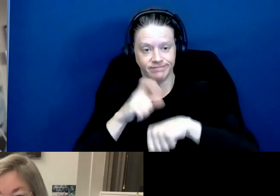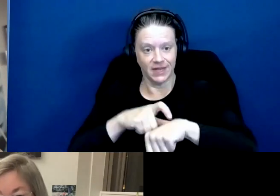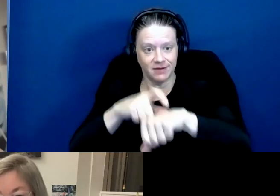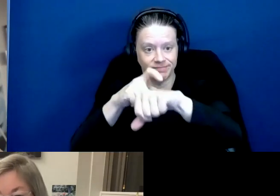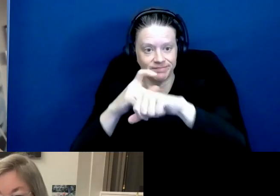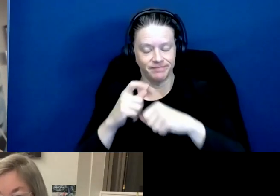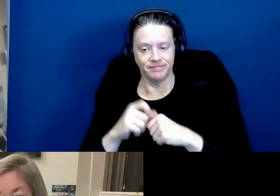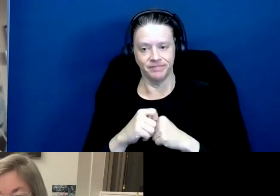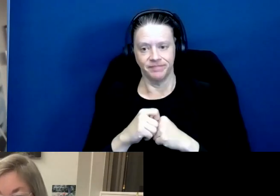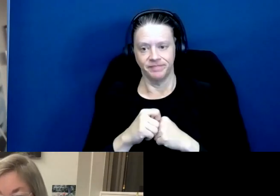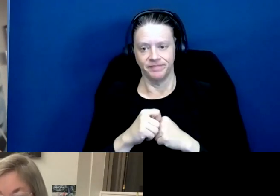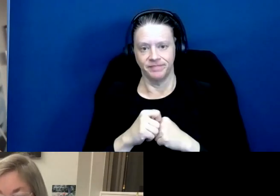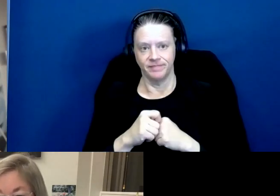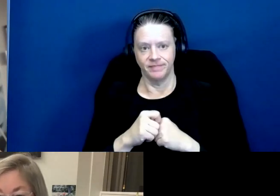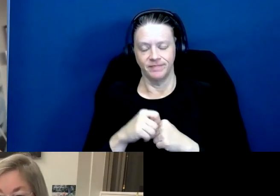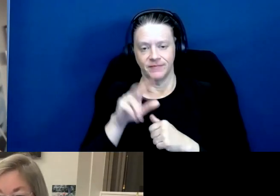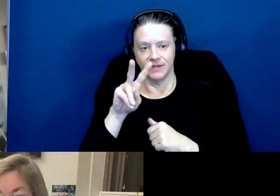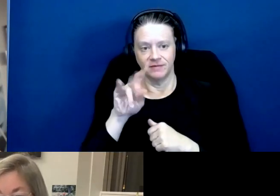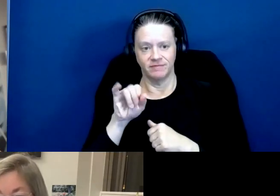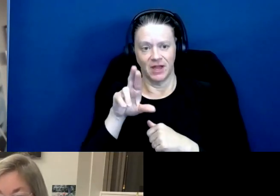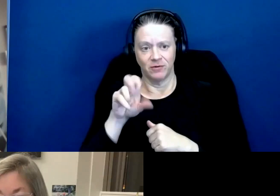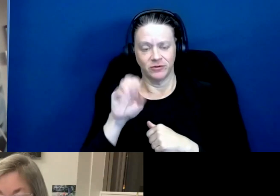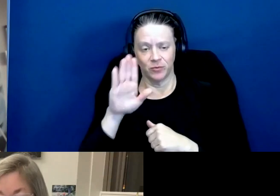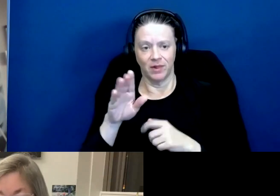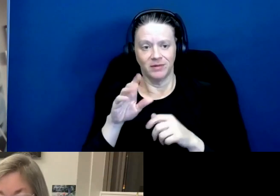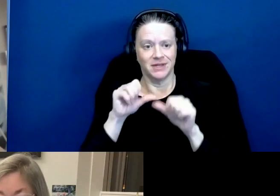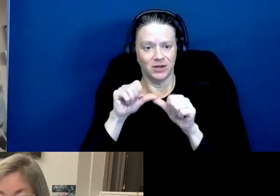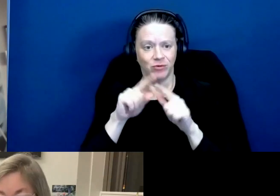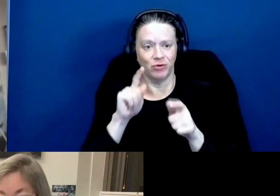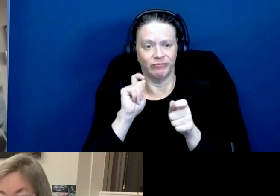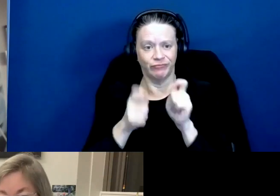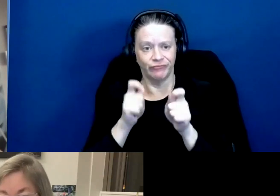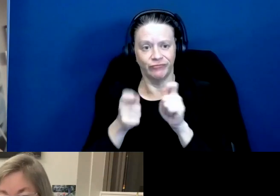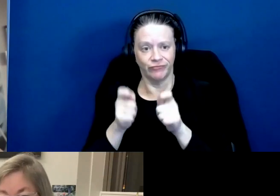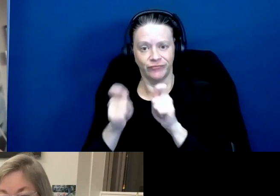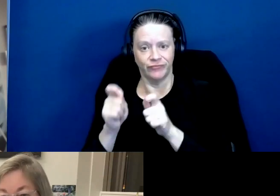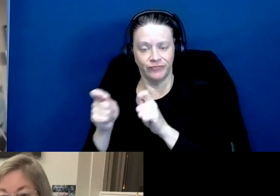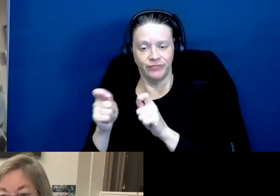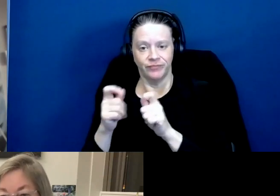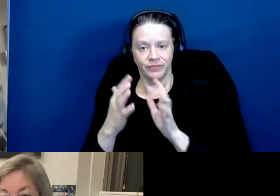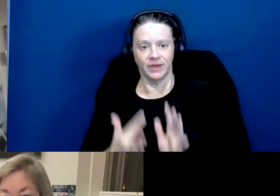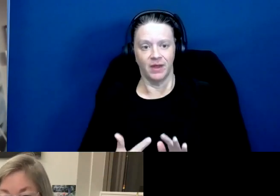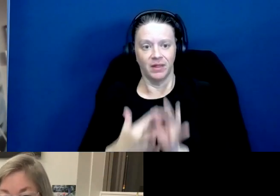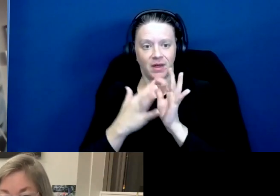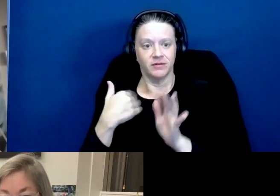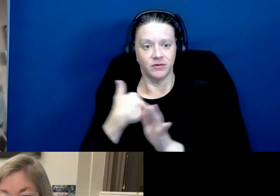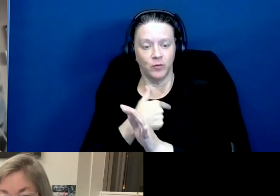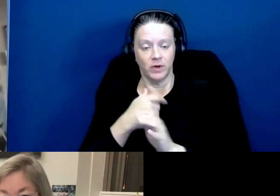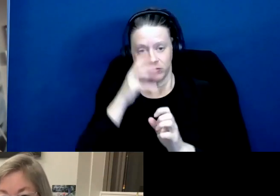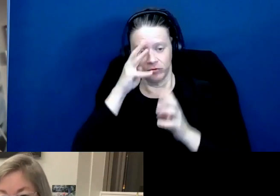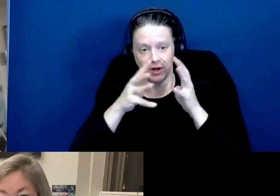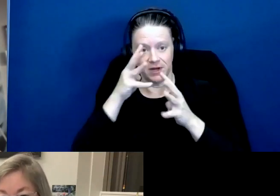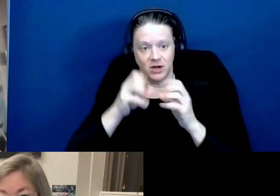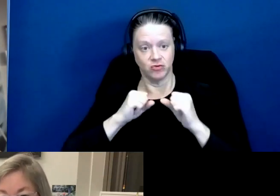because viruses will continue to mutate. And unless we create a strong enough barrier, I